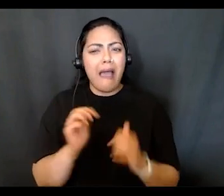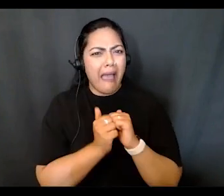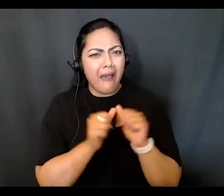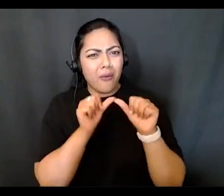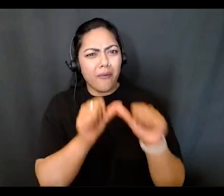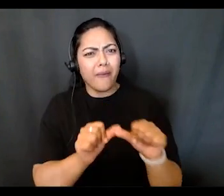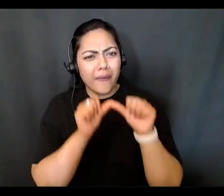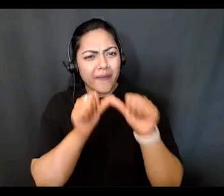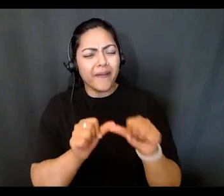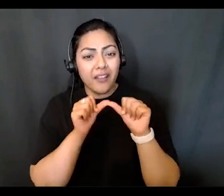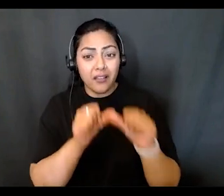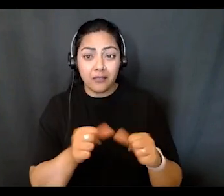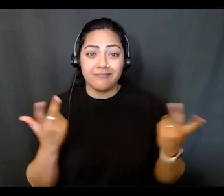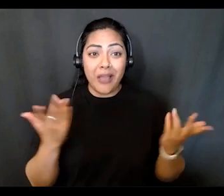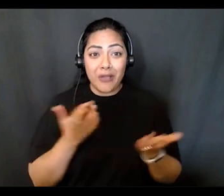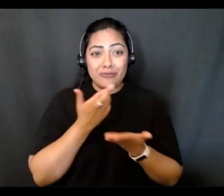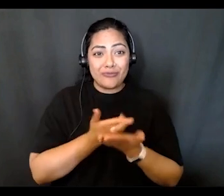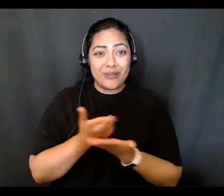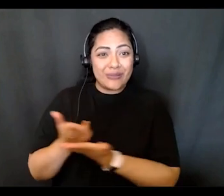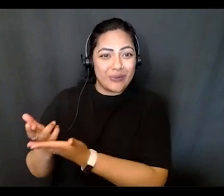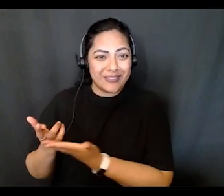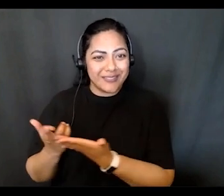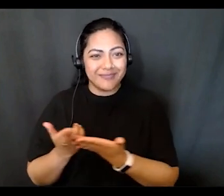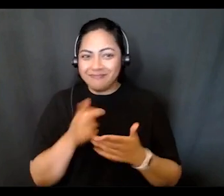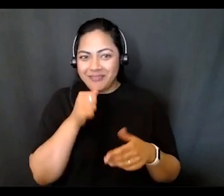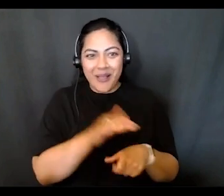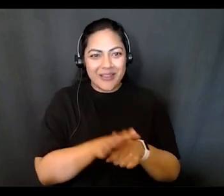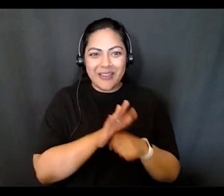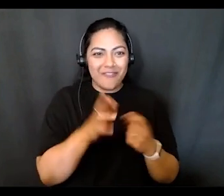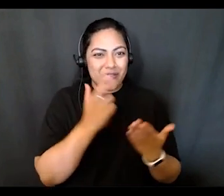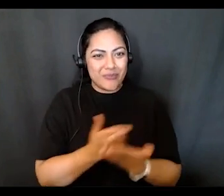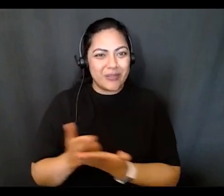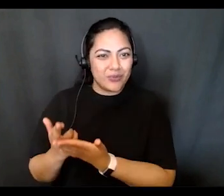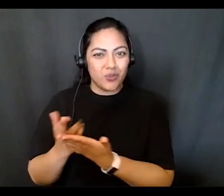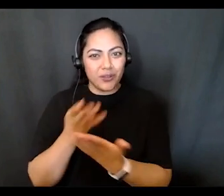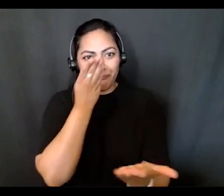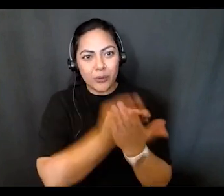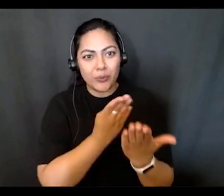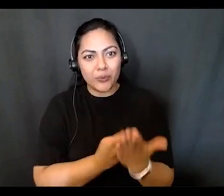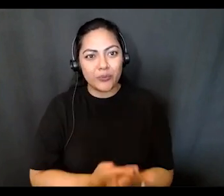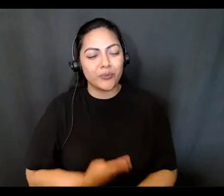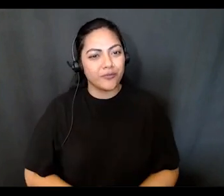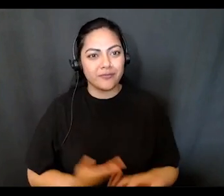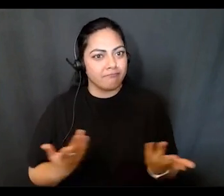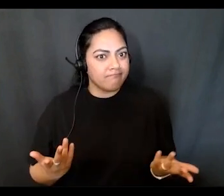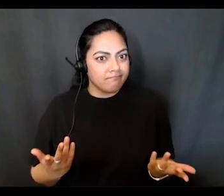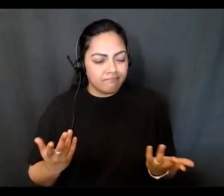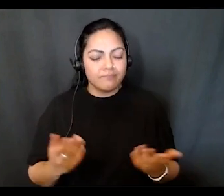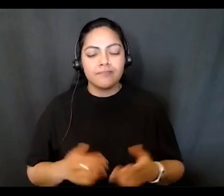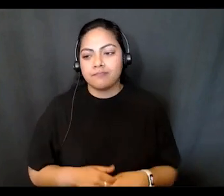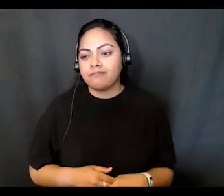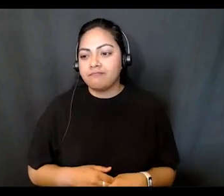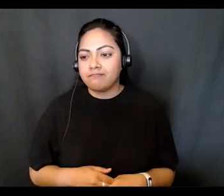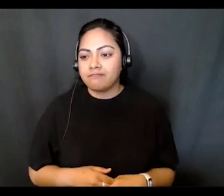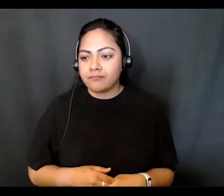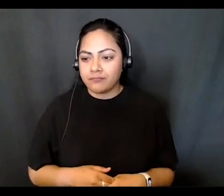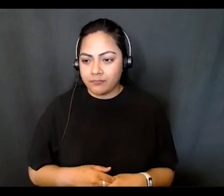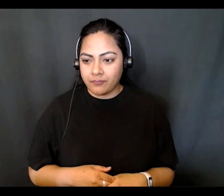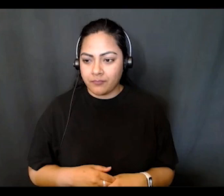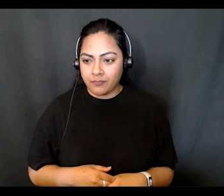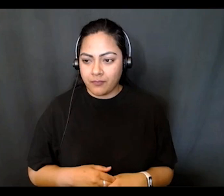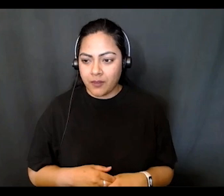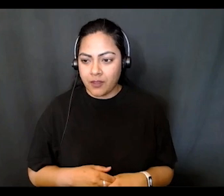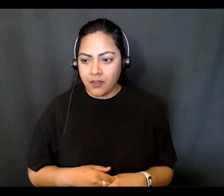is one way, but there is a myriad of examples. We need to be able to think about how